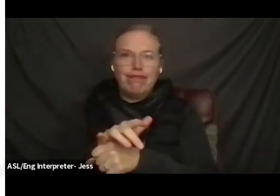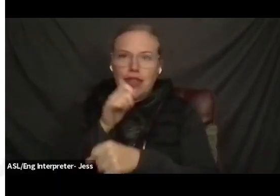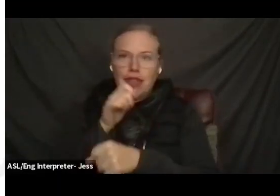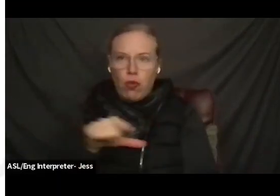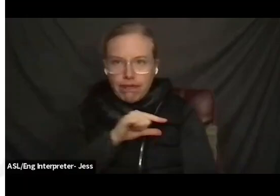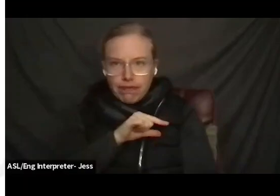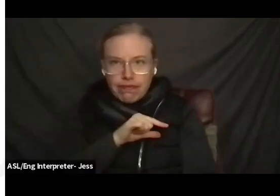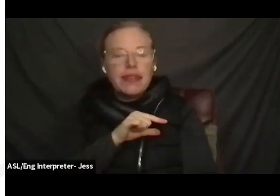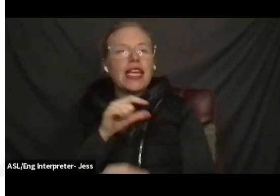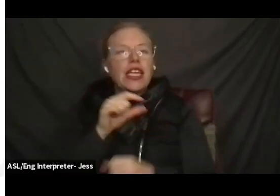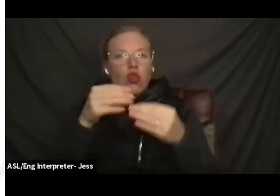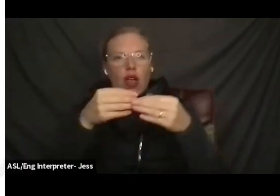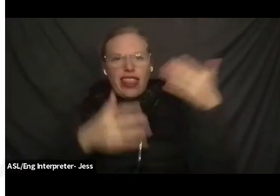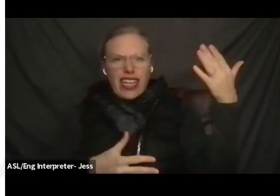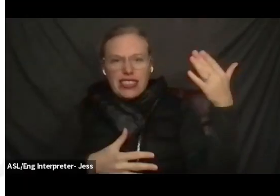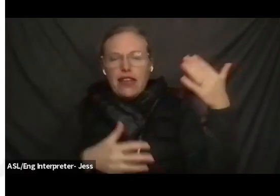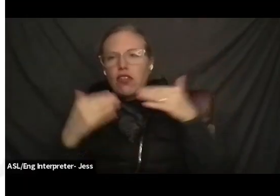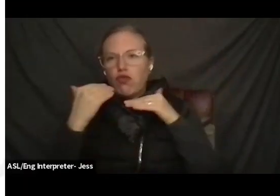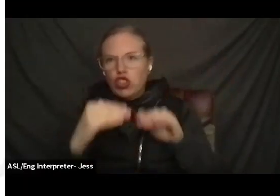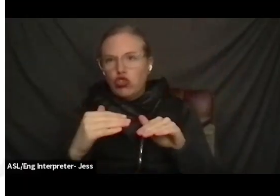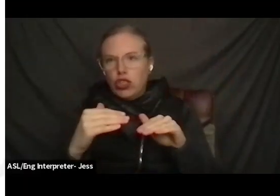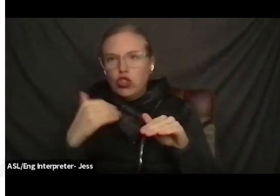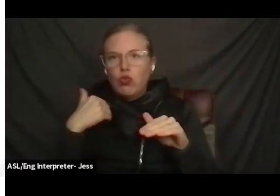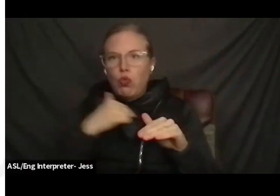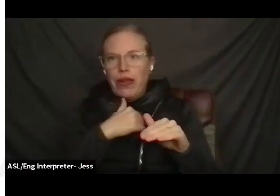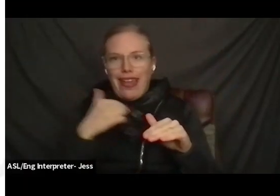So this is a list of the restrictions.